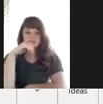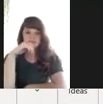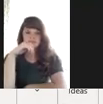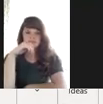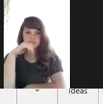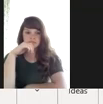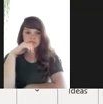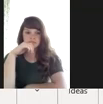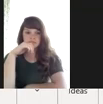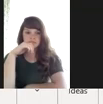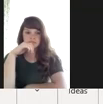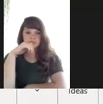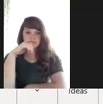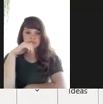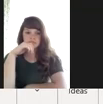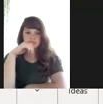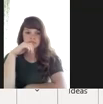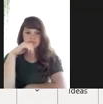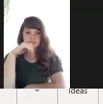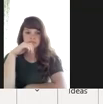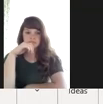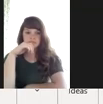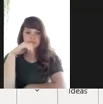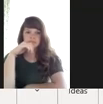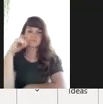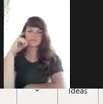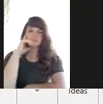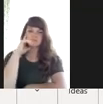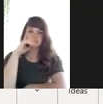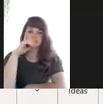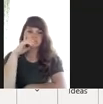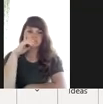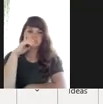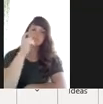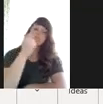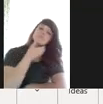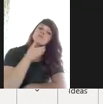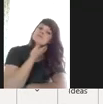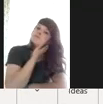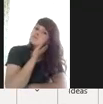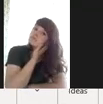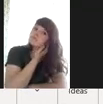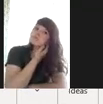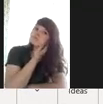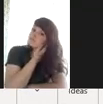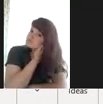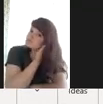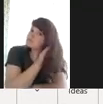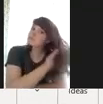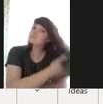right. So I'm going to keep it in this mode here. I'm not going to go in full screen mode. So